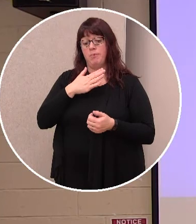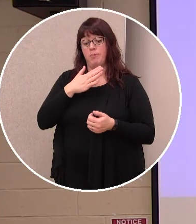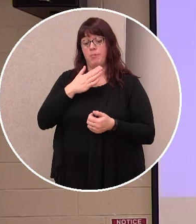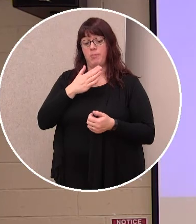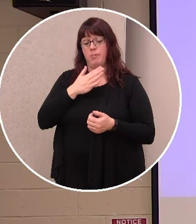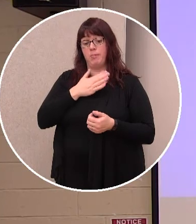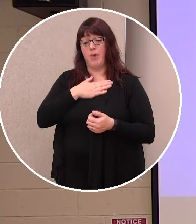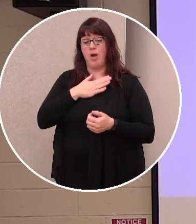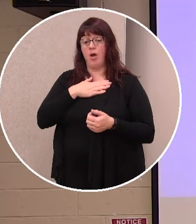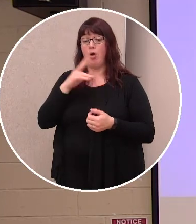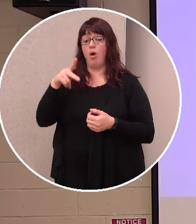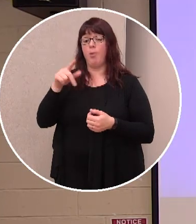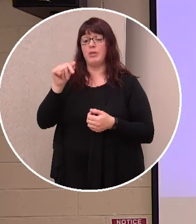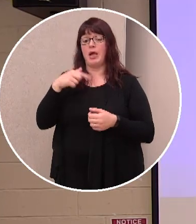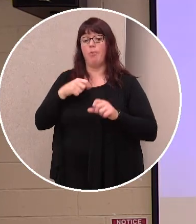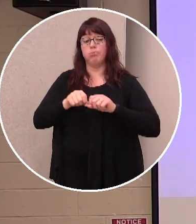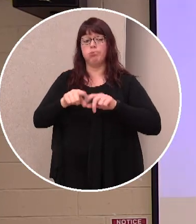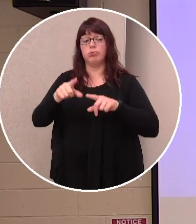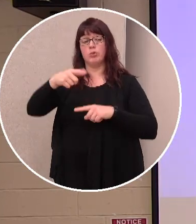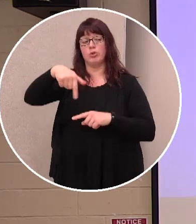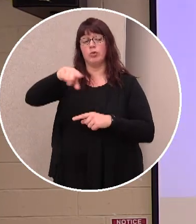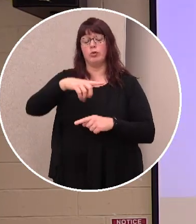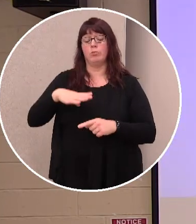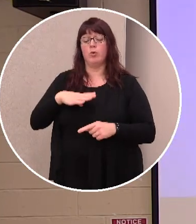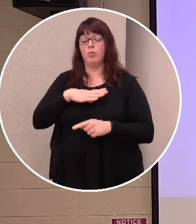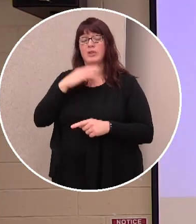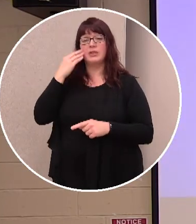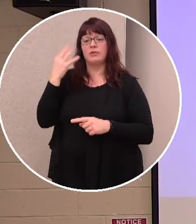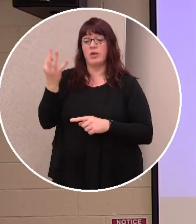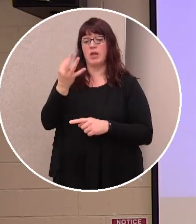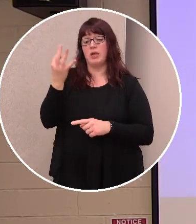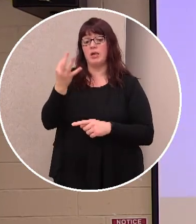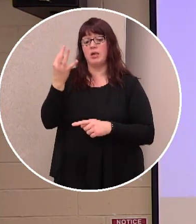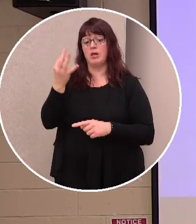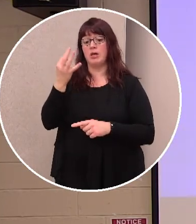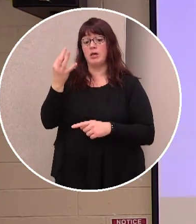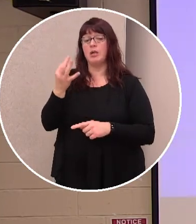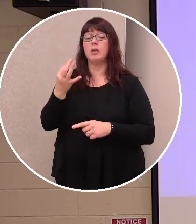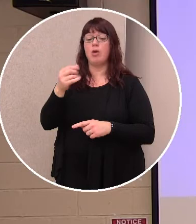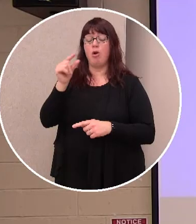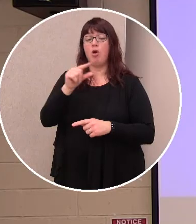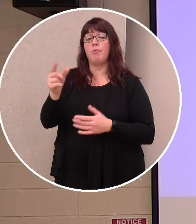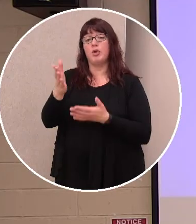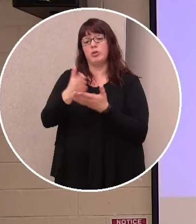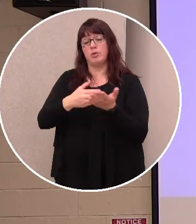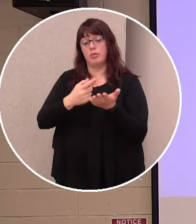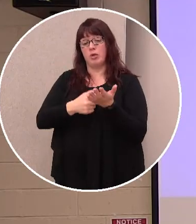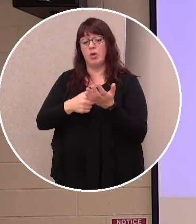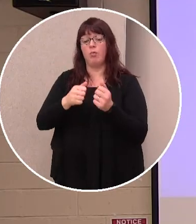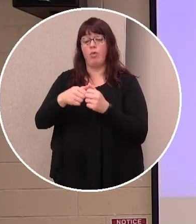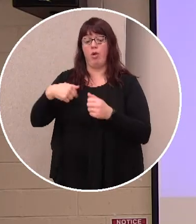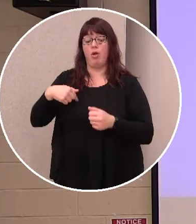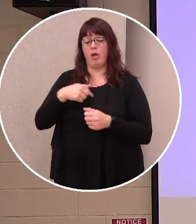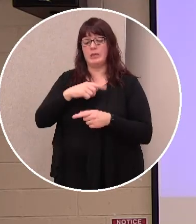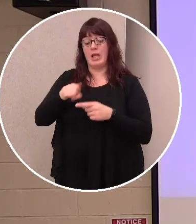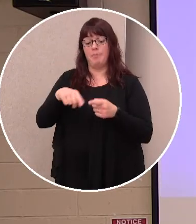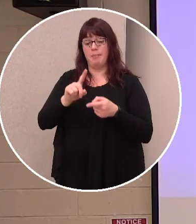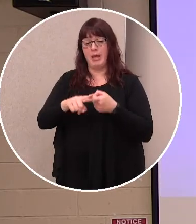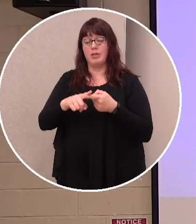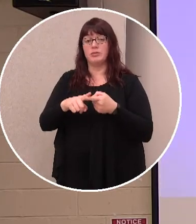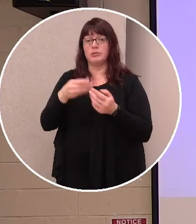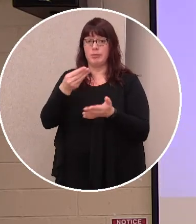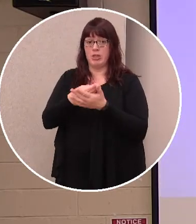trustee update that went out on Friday that government has been having some discussions, obviously, with us about this, because there is a